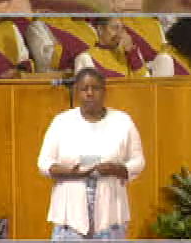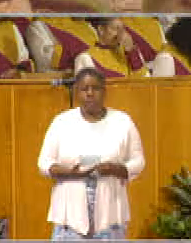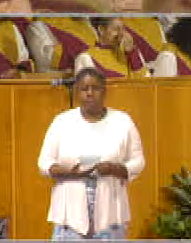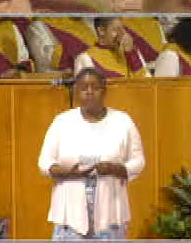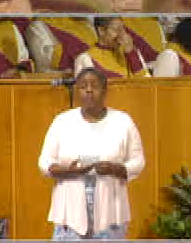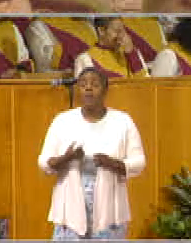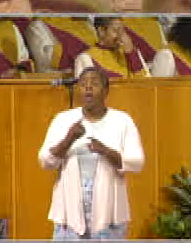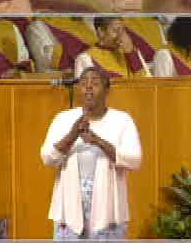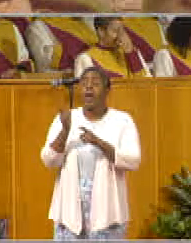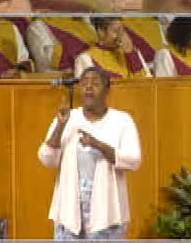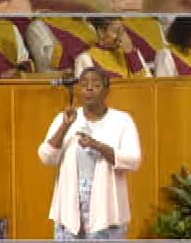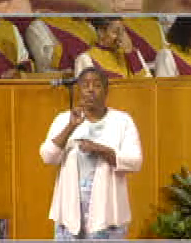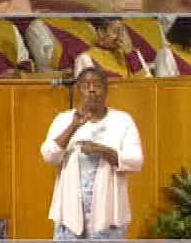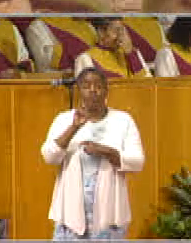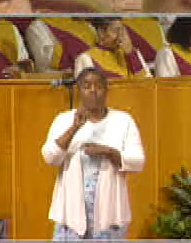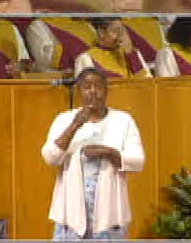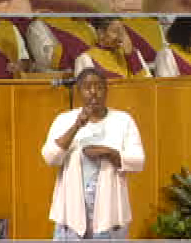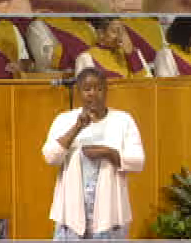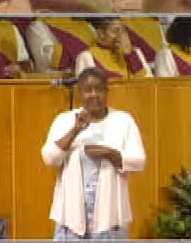Last week, Reggie, we